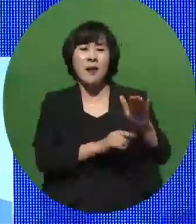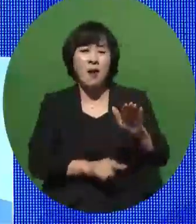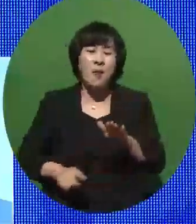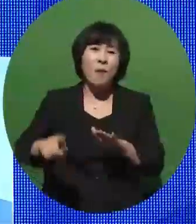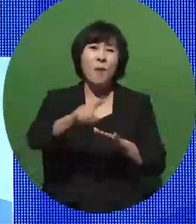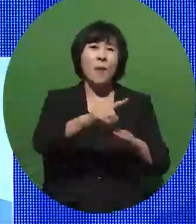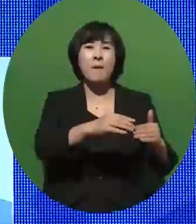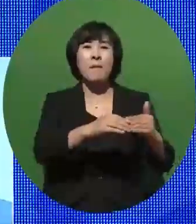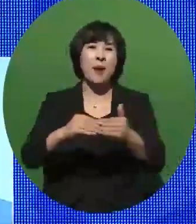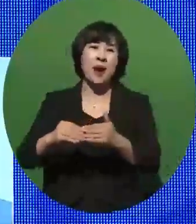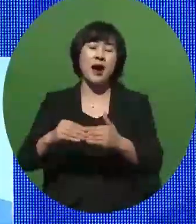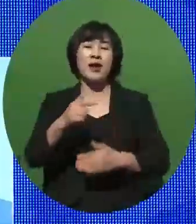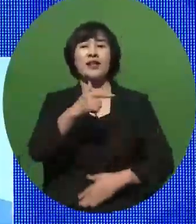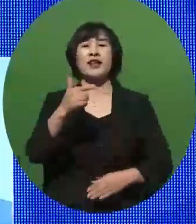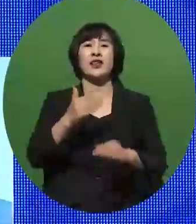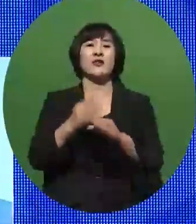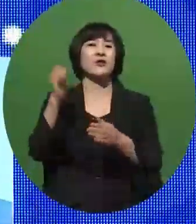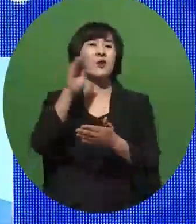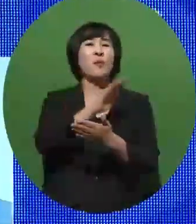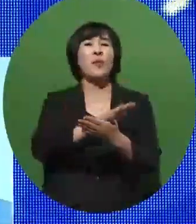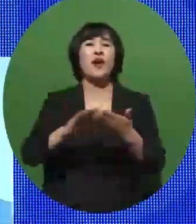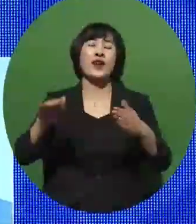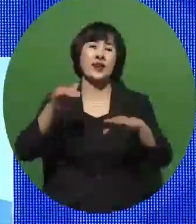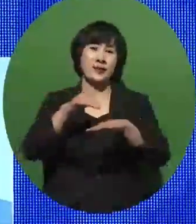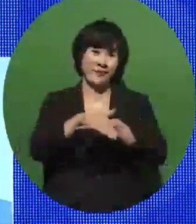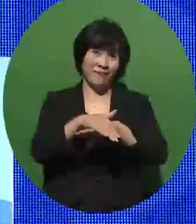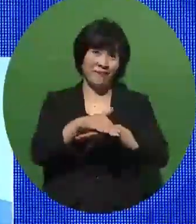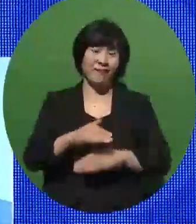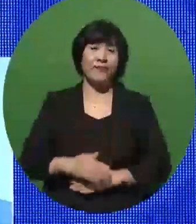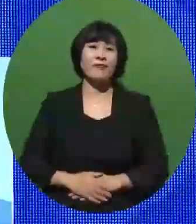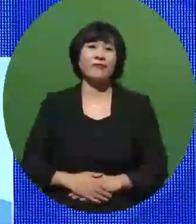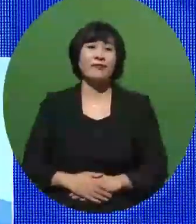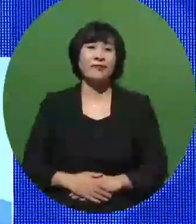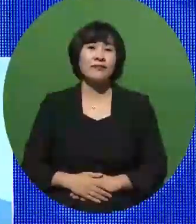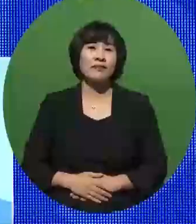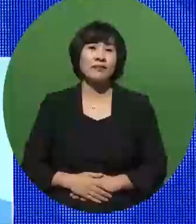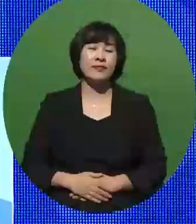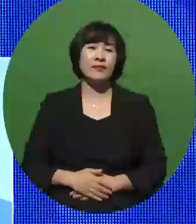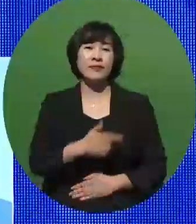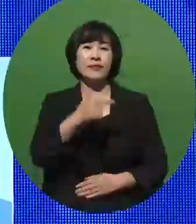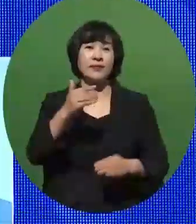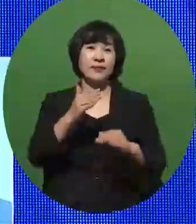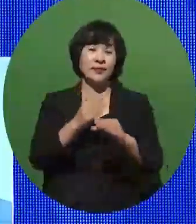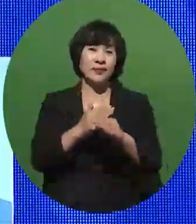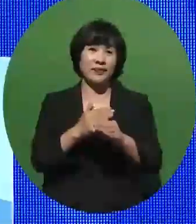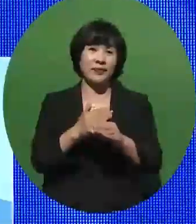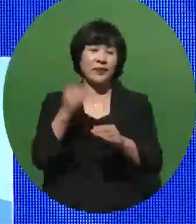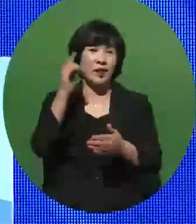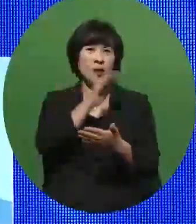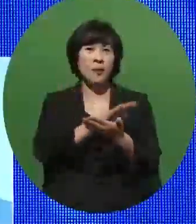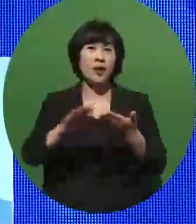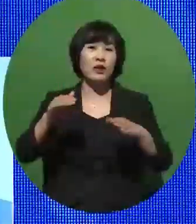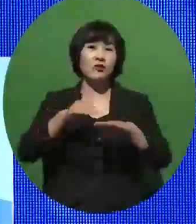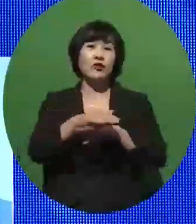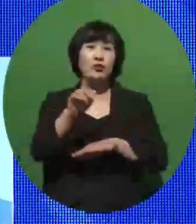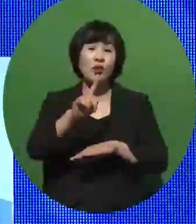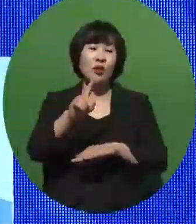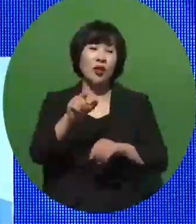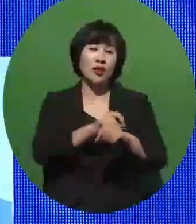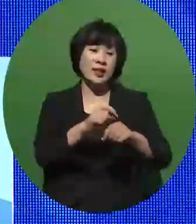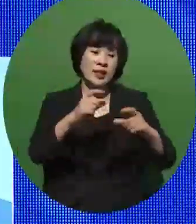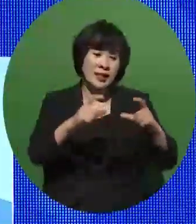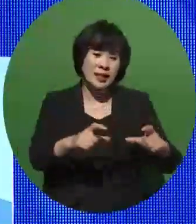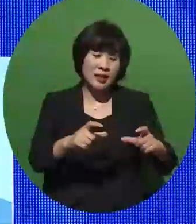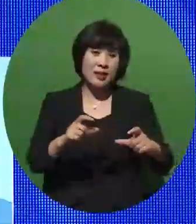coexistence, solidarity, and cooperation that has moved the history of Korea and the world forward.